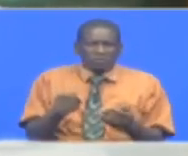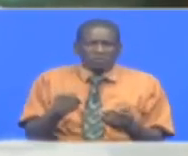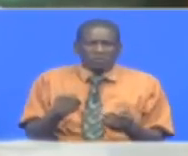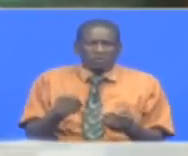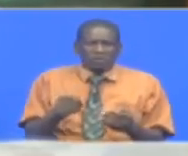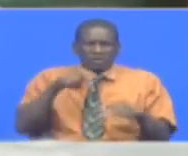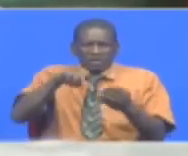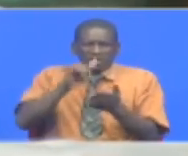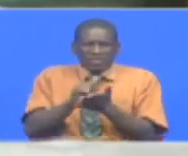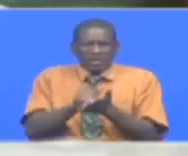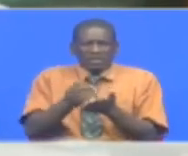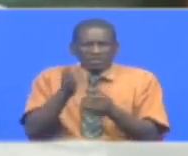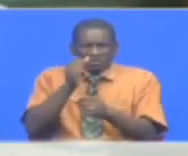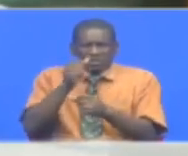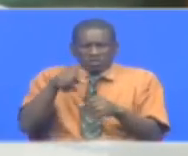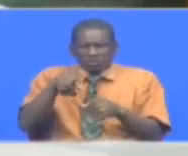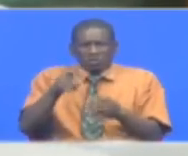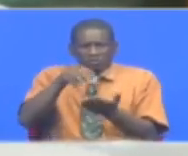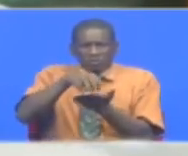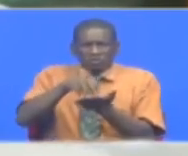in that endeavor, yeah?